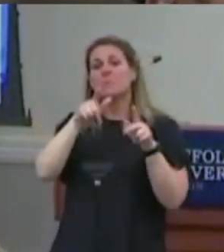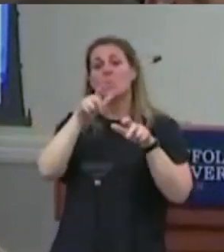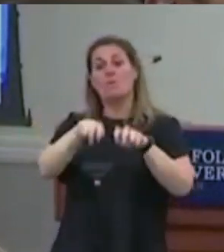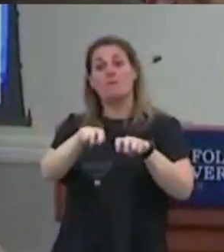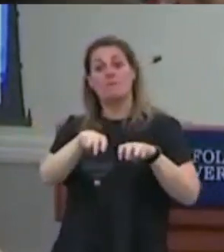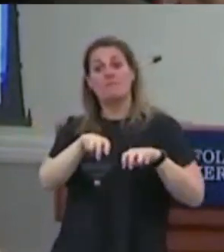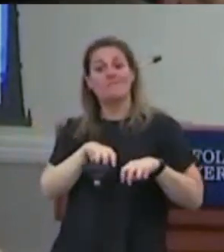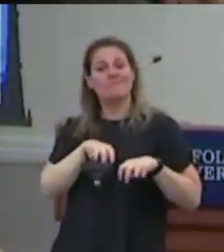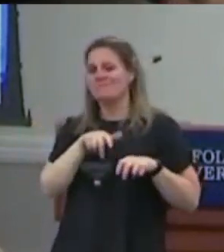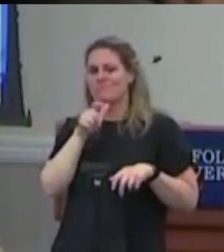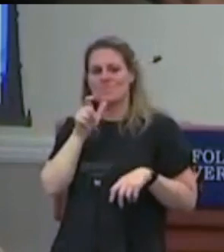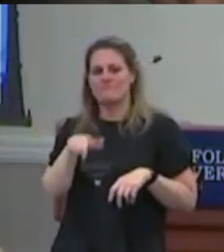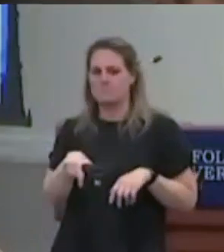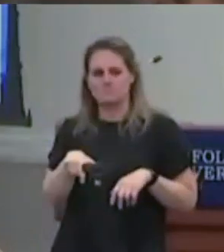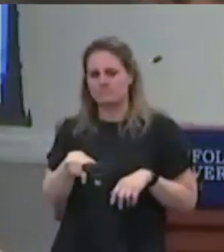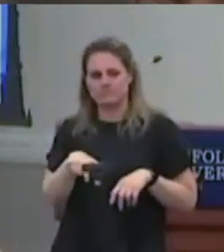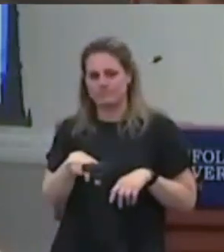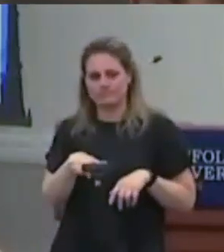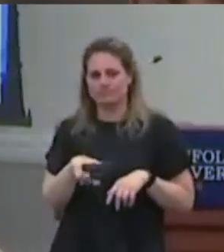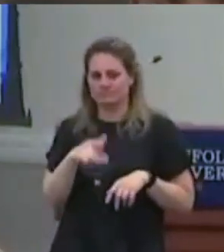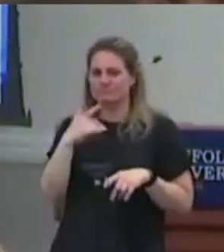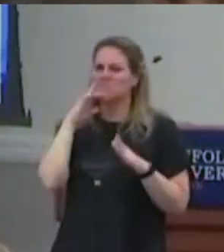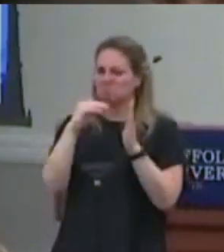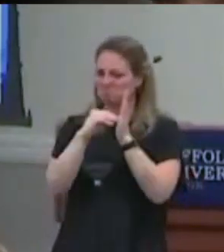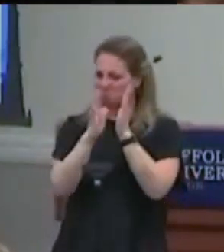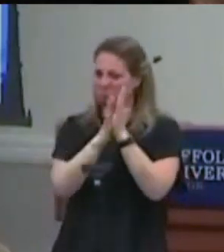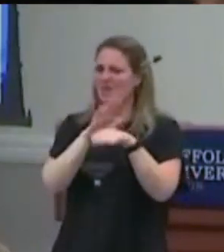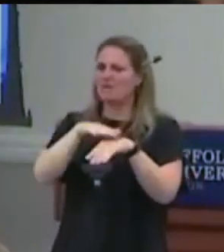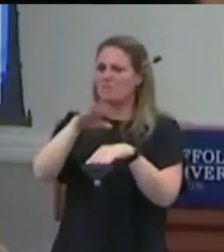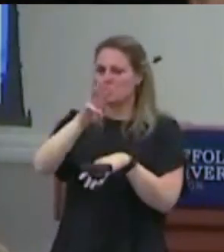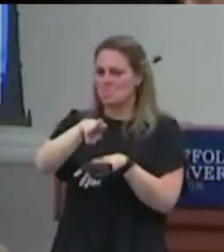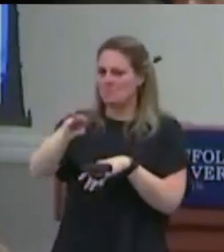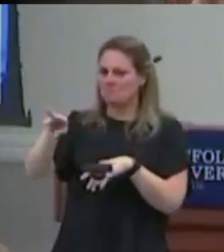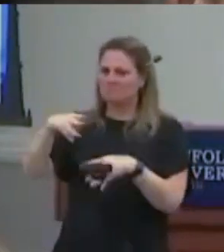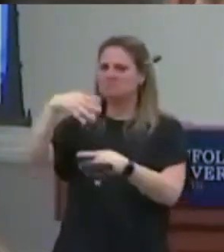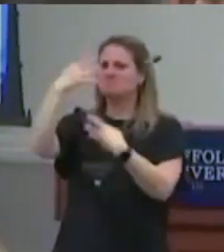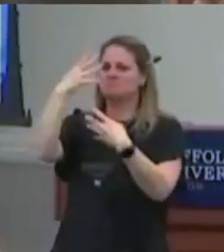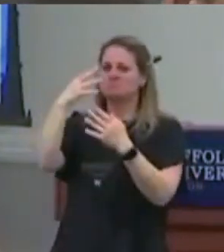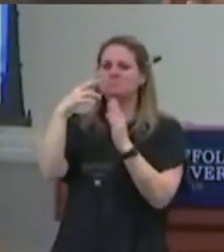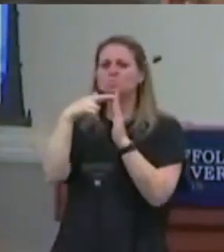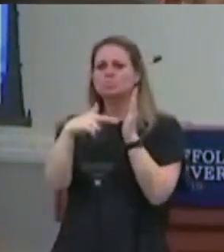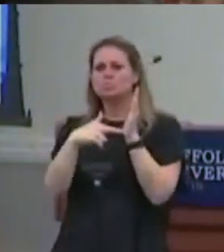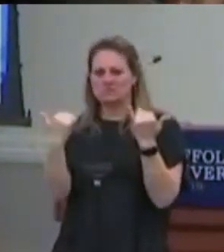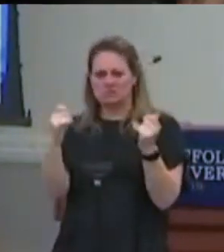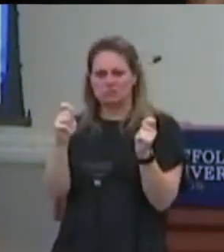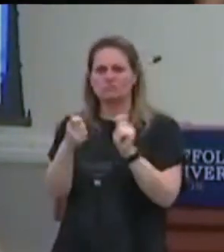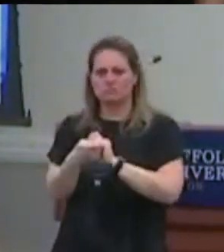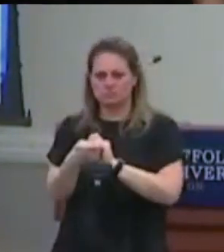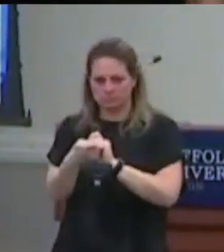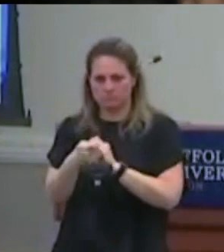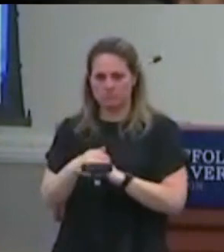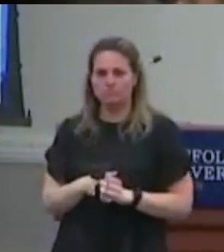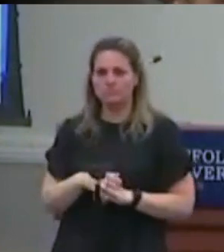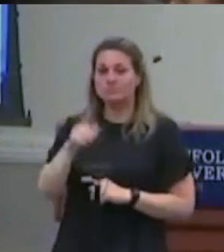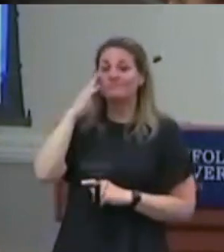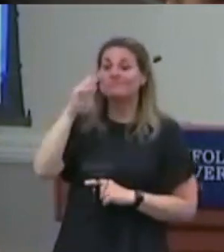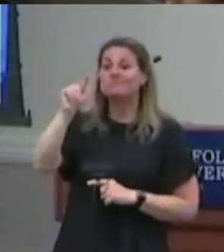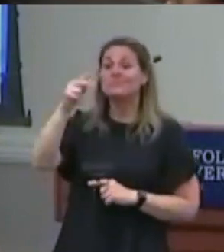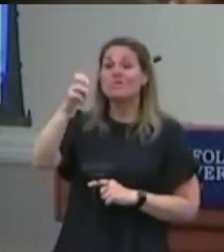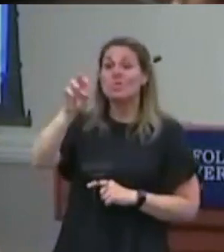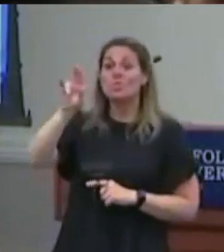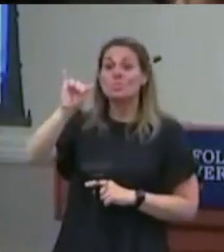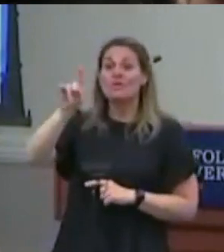I would defer to the board here on how you'd like me to address them. We could take notes and attempt to address them at the